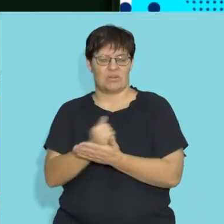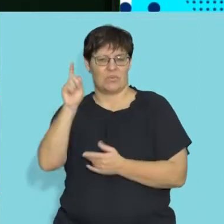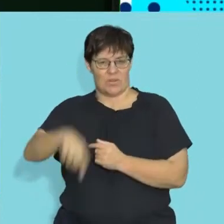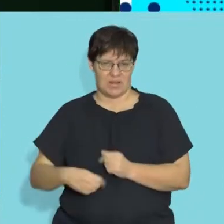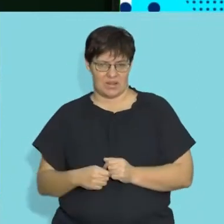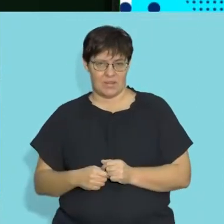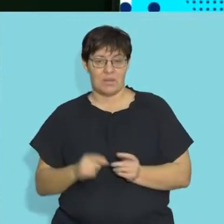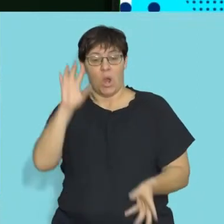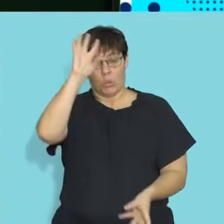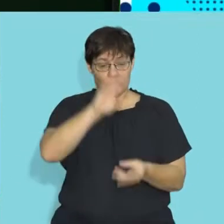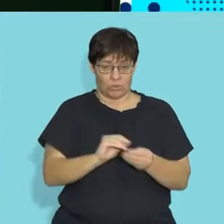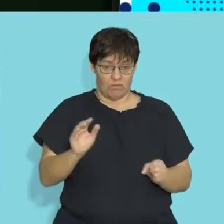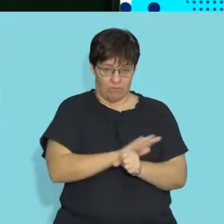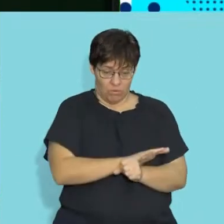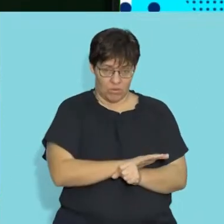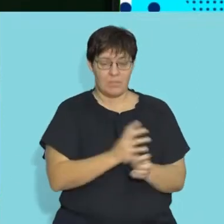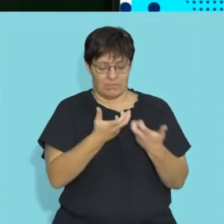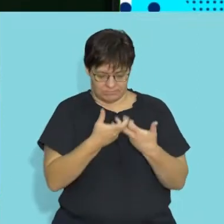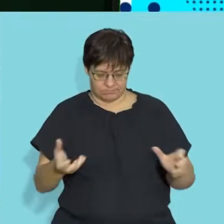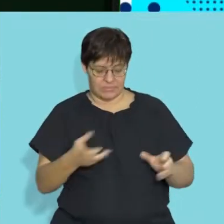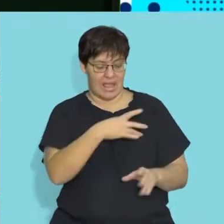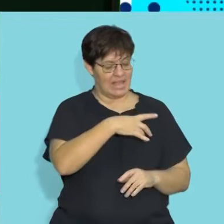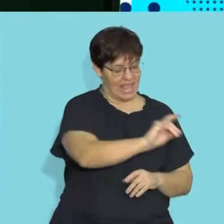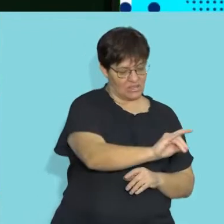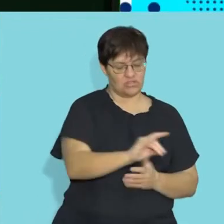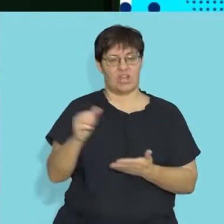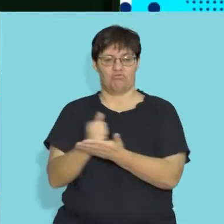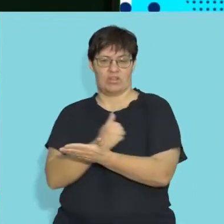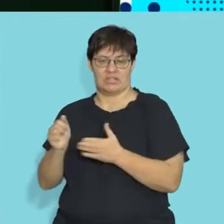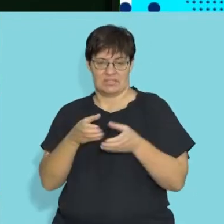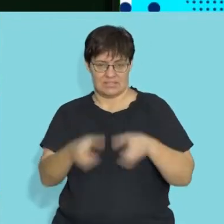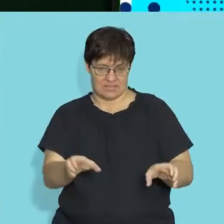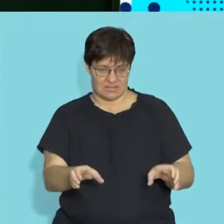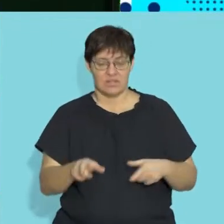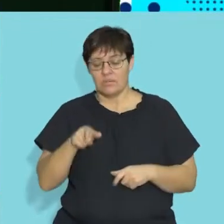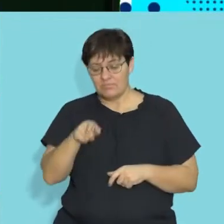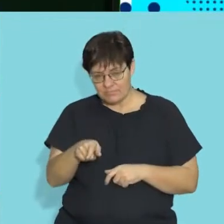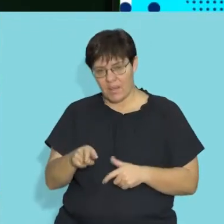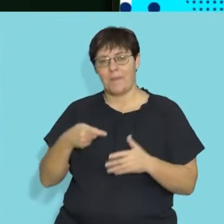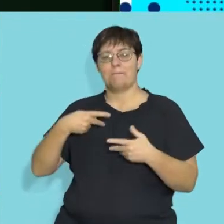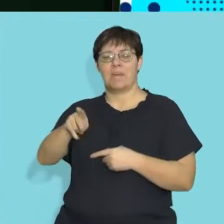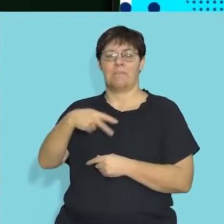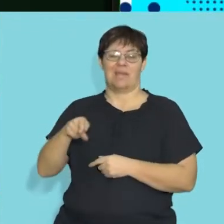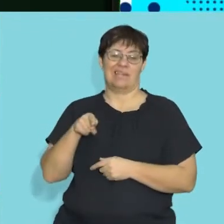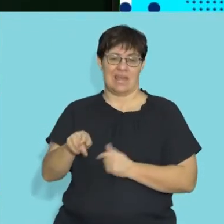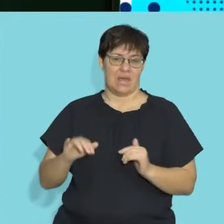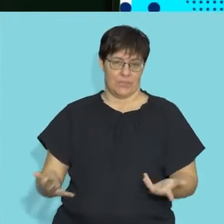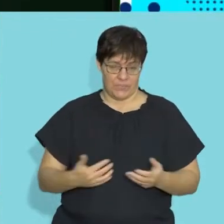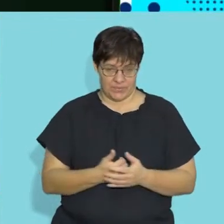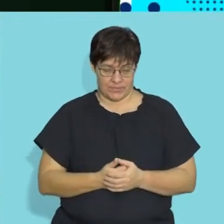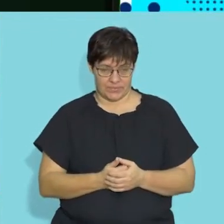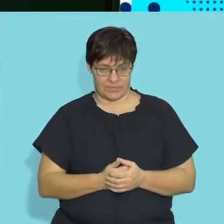with. But if you are given total purchases, split it up into cash and credit to find out how you will be paying